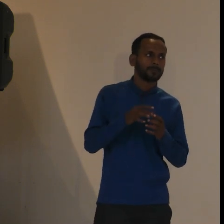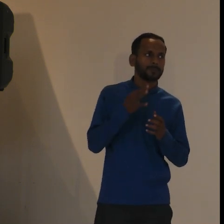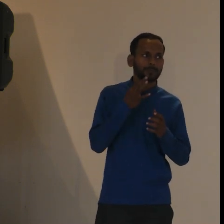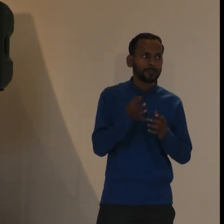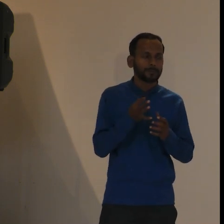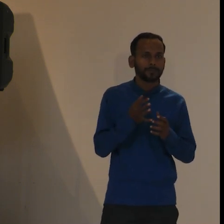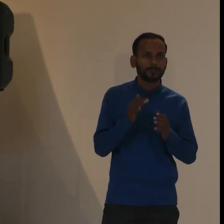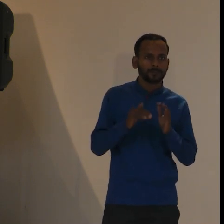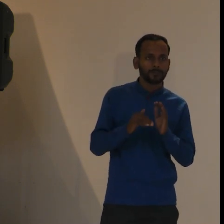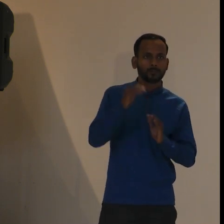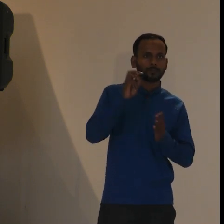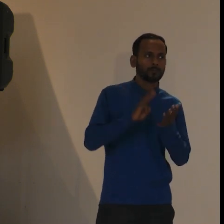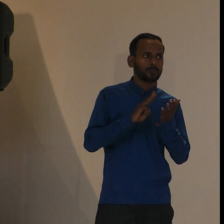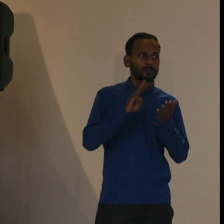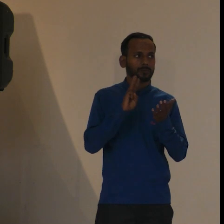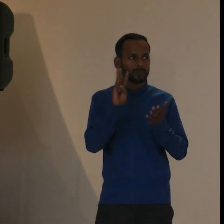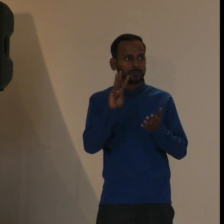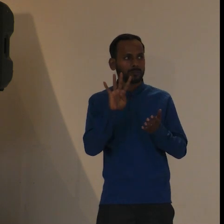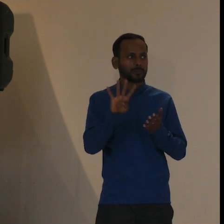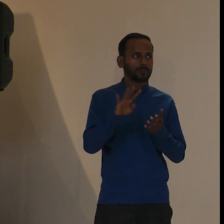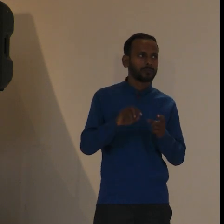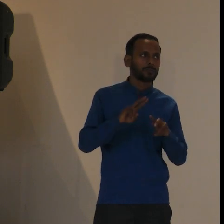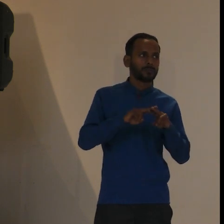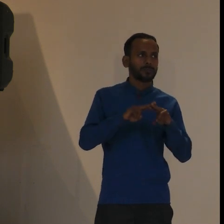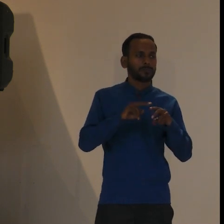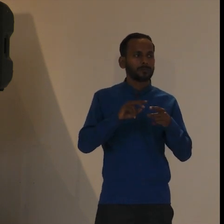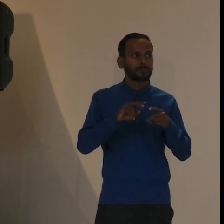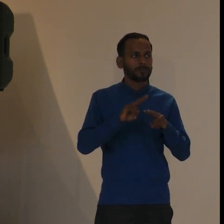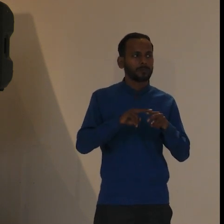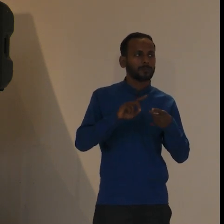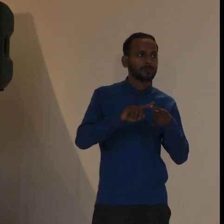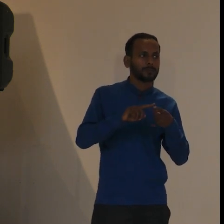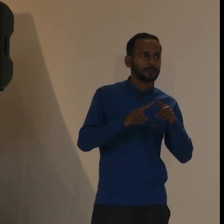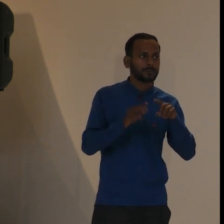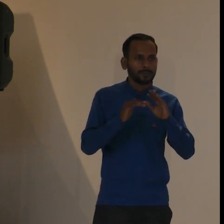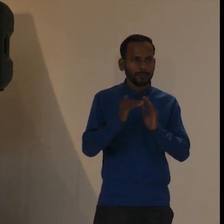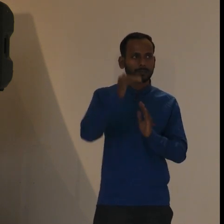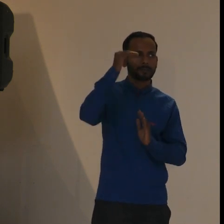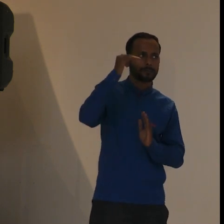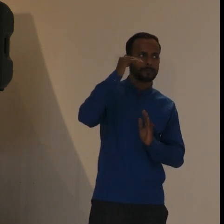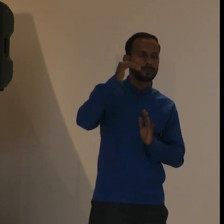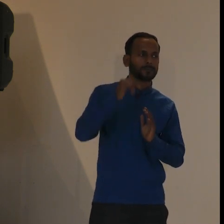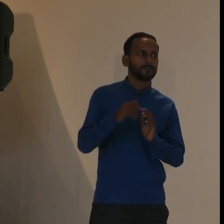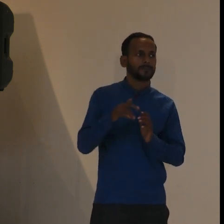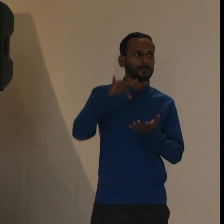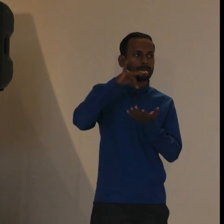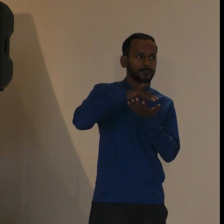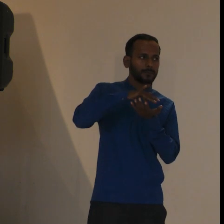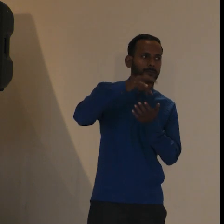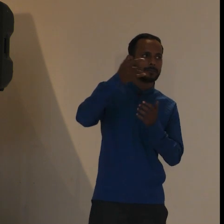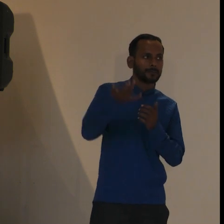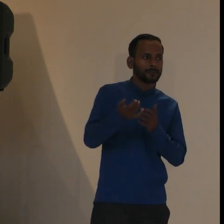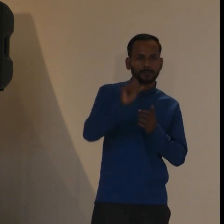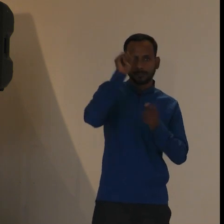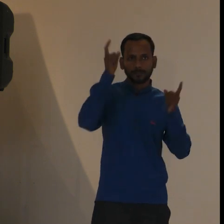cultural objects because they actually valued the production of culture. So how does one, and this is a